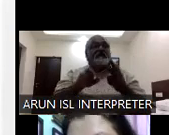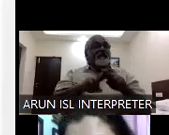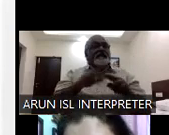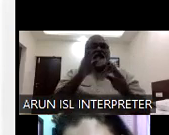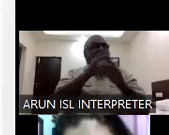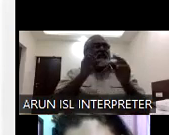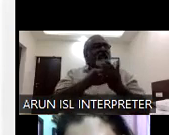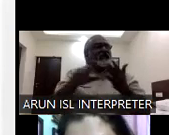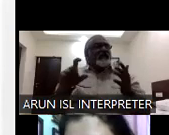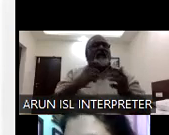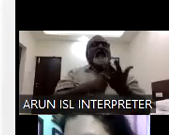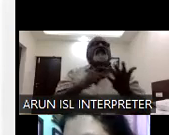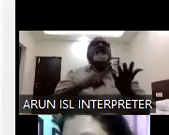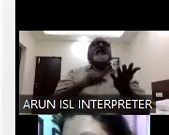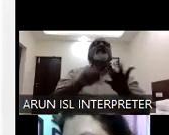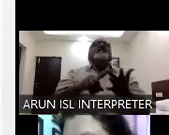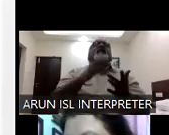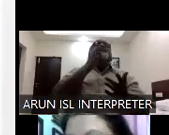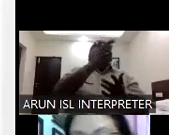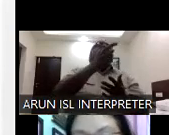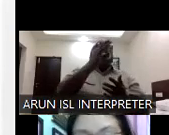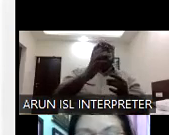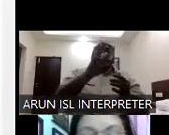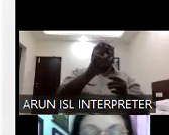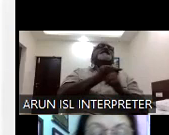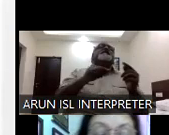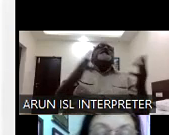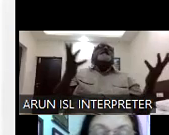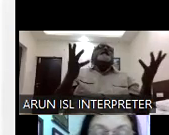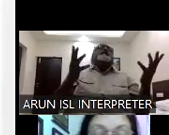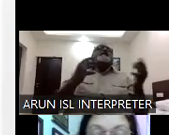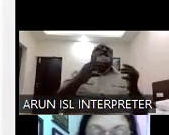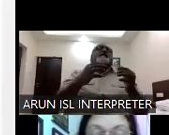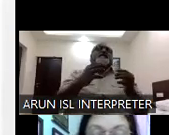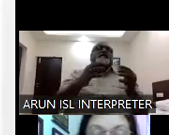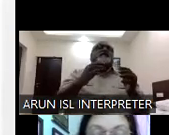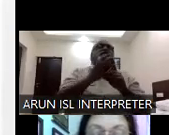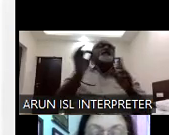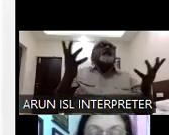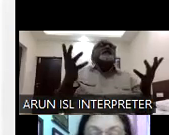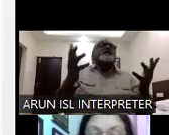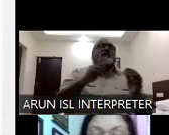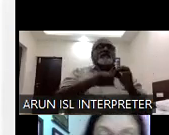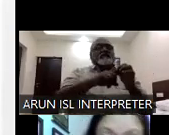out how this 3% budget is materialized. Then the panchayat,